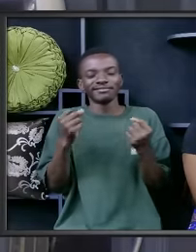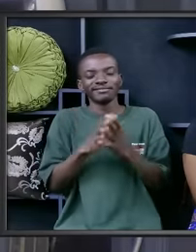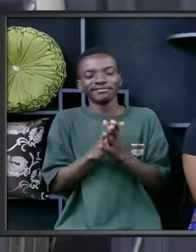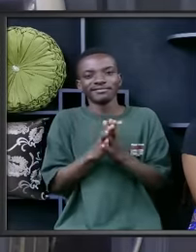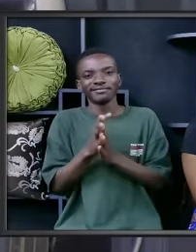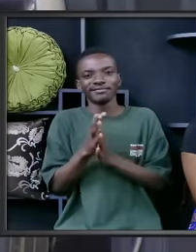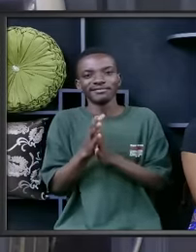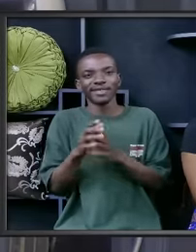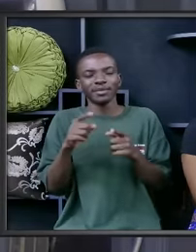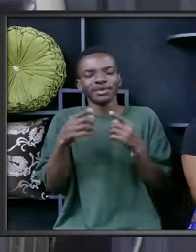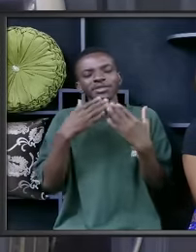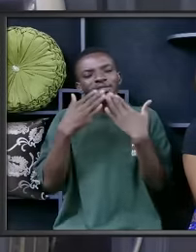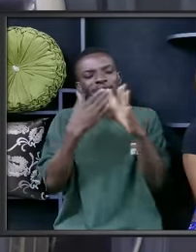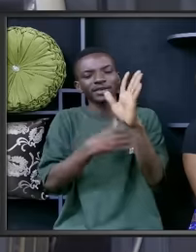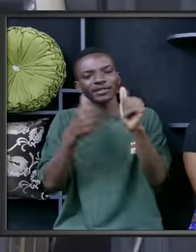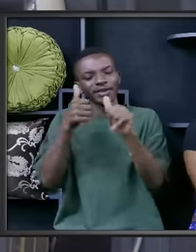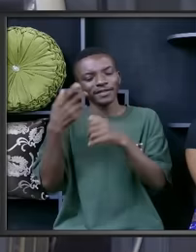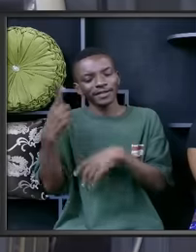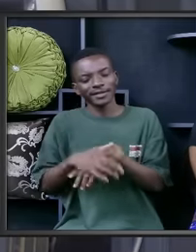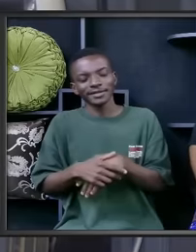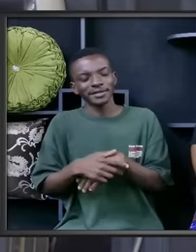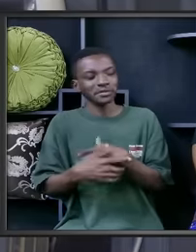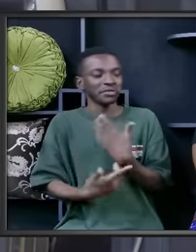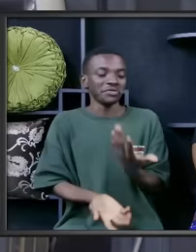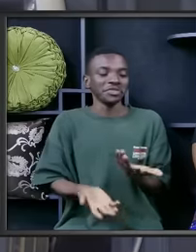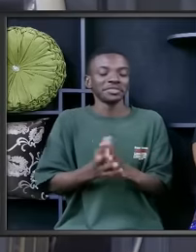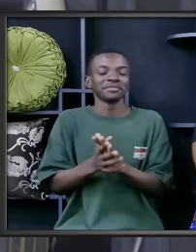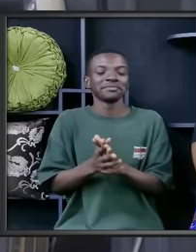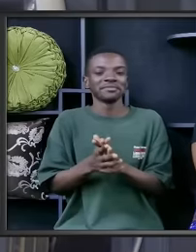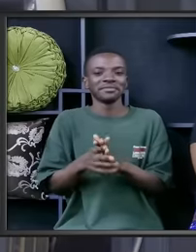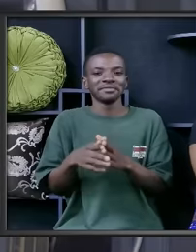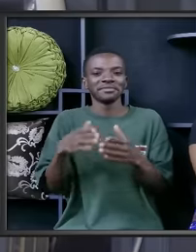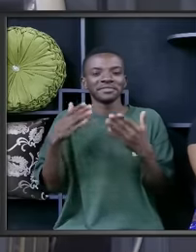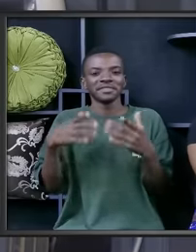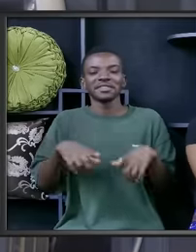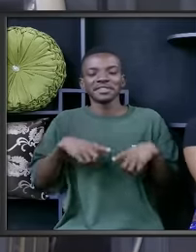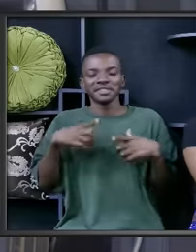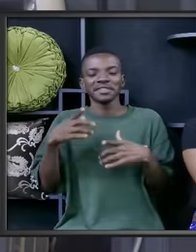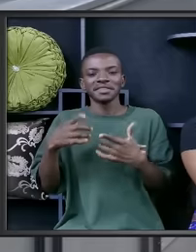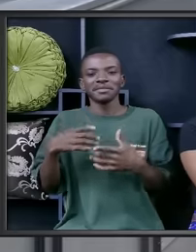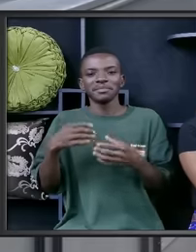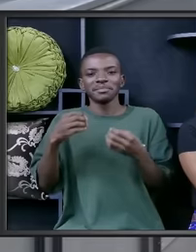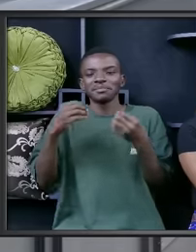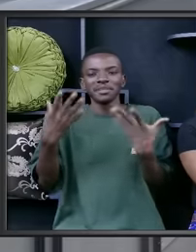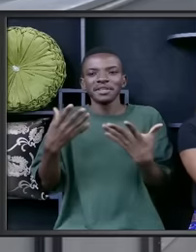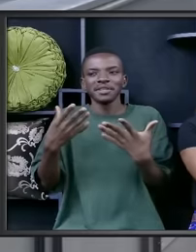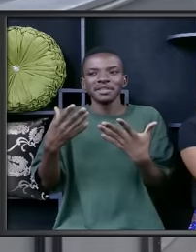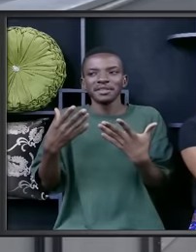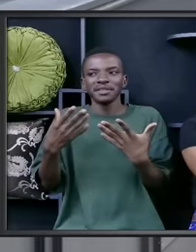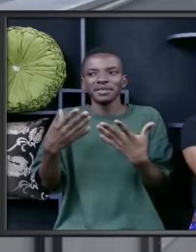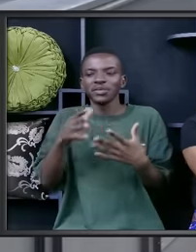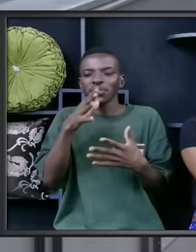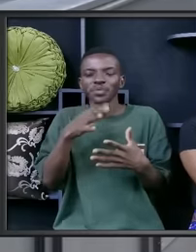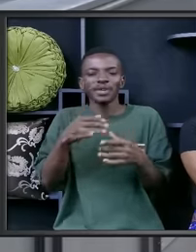studio. But we thank God for everything. We thank God say she's still there alive. Yes, sir. Many women go down learn